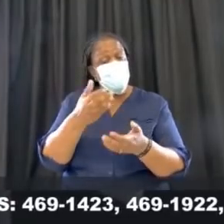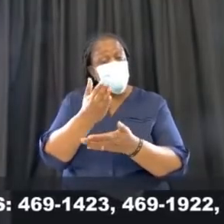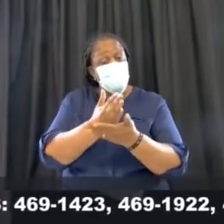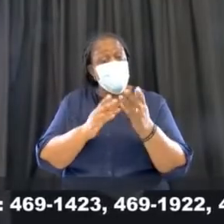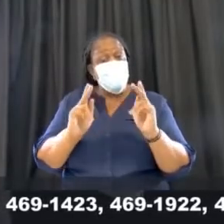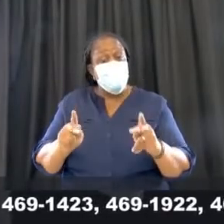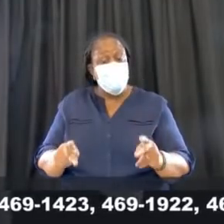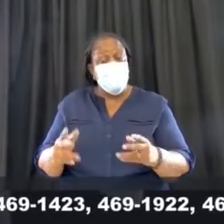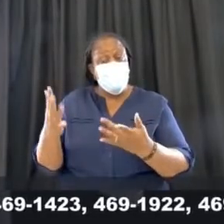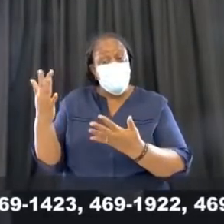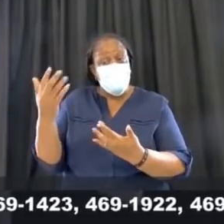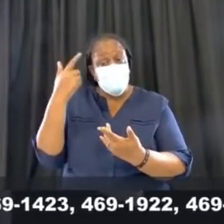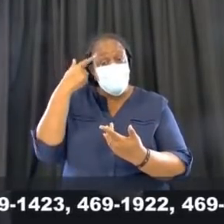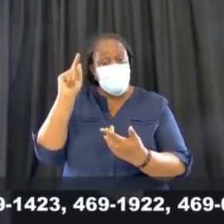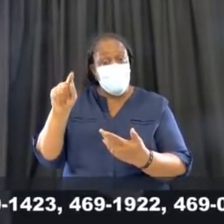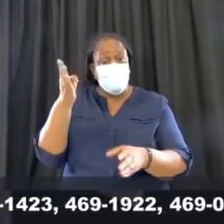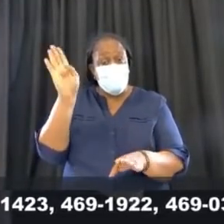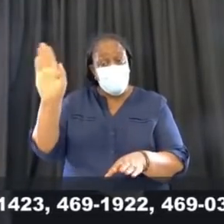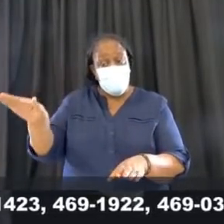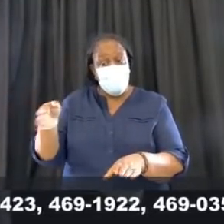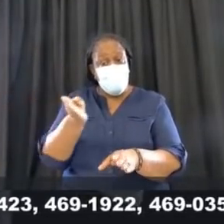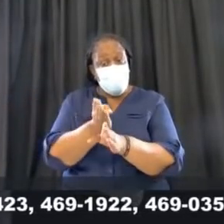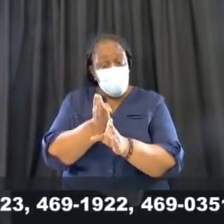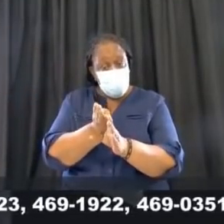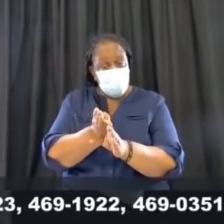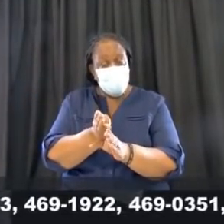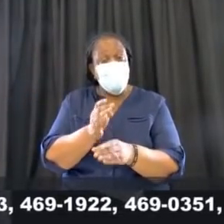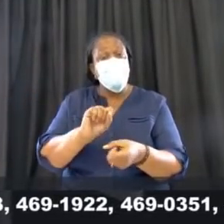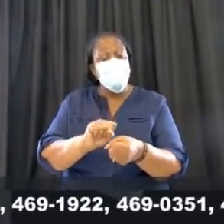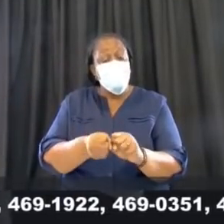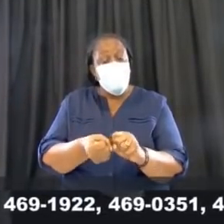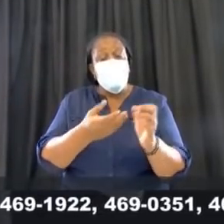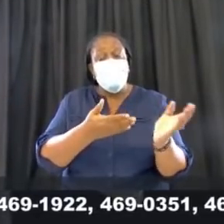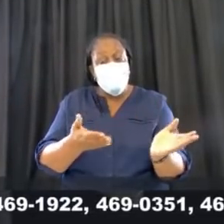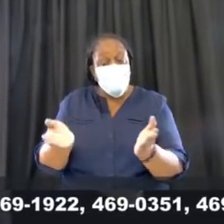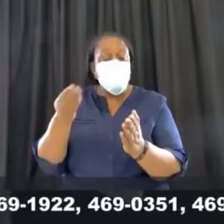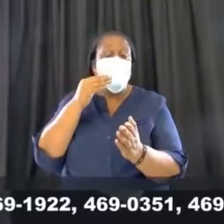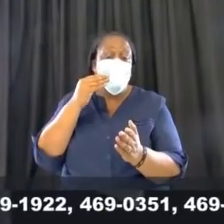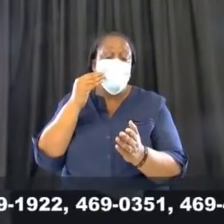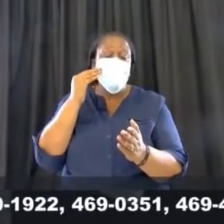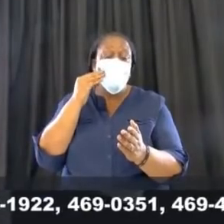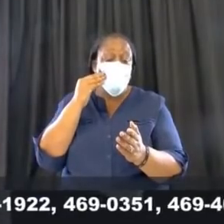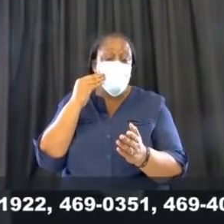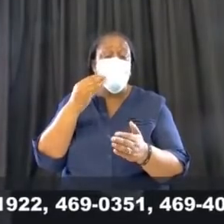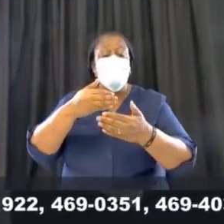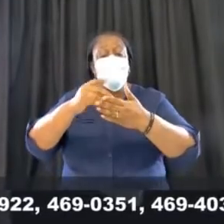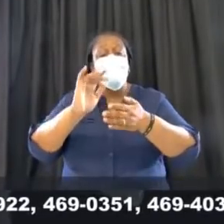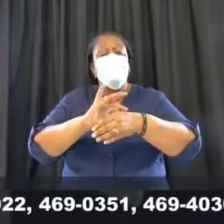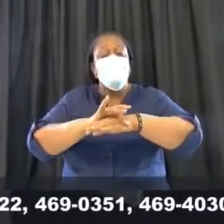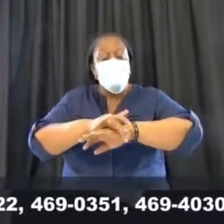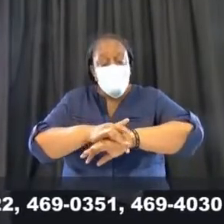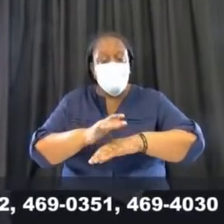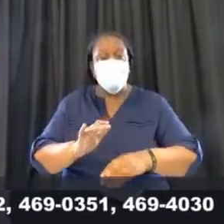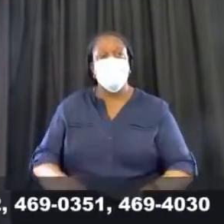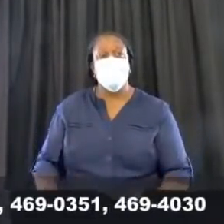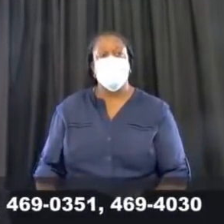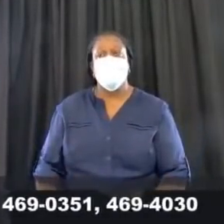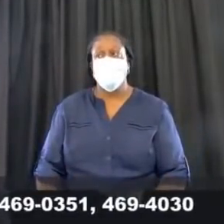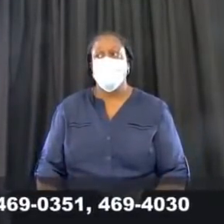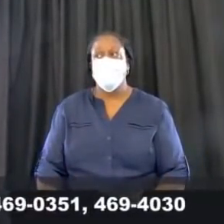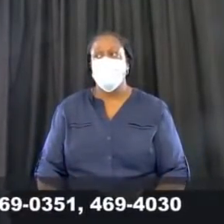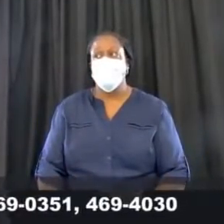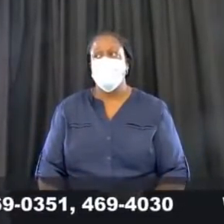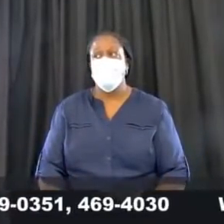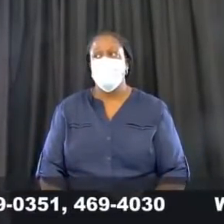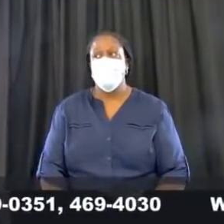home. Regulation 36A states, all businesses and enterprises shall operate in such a